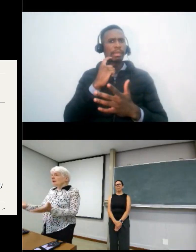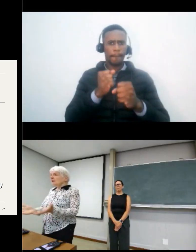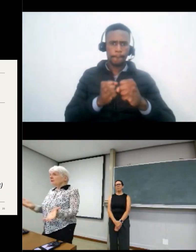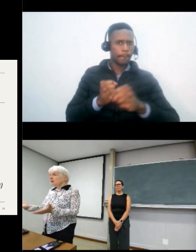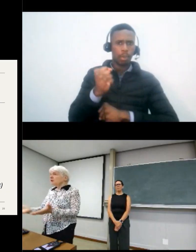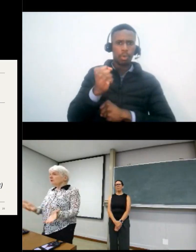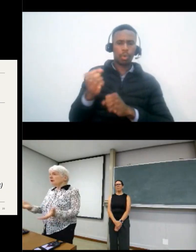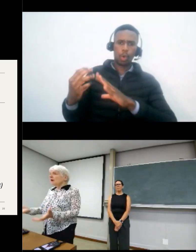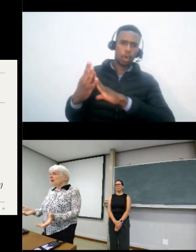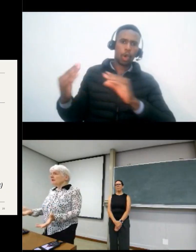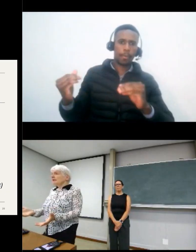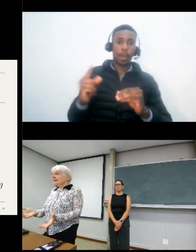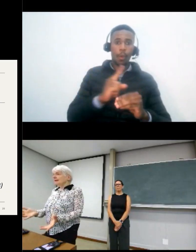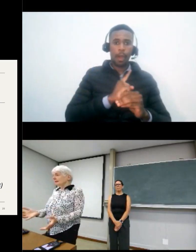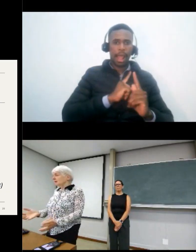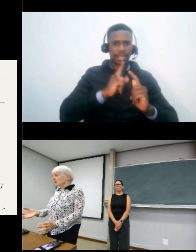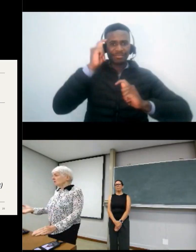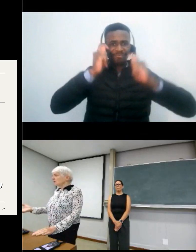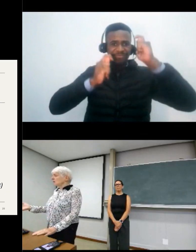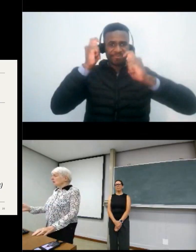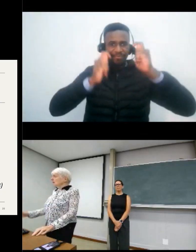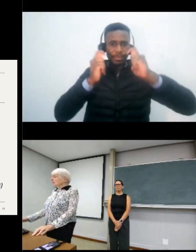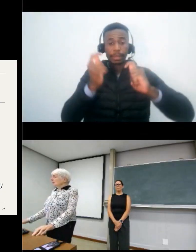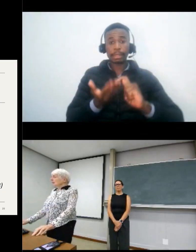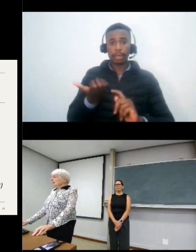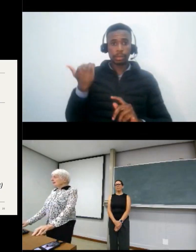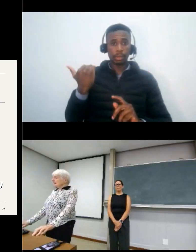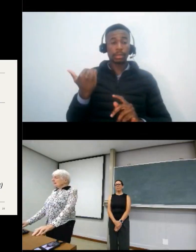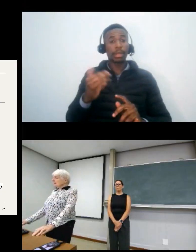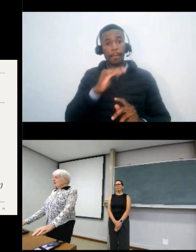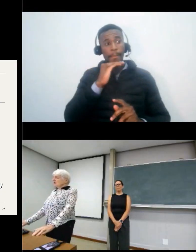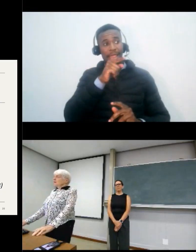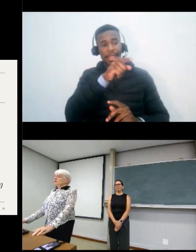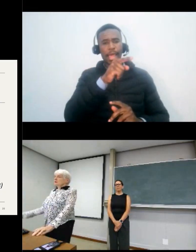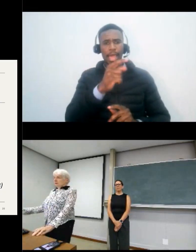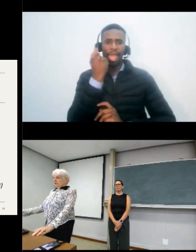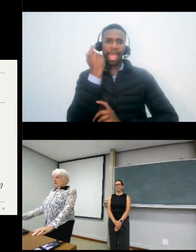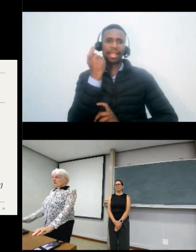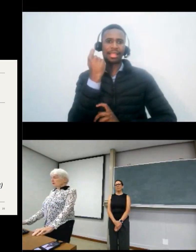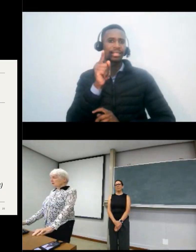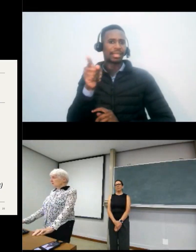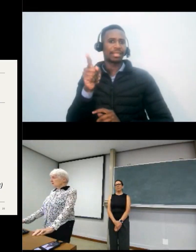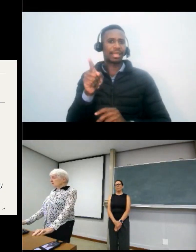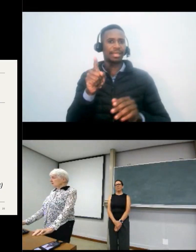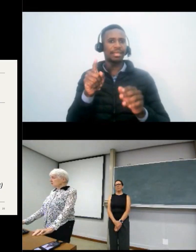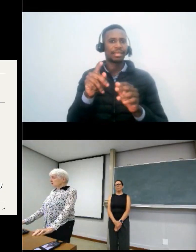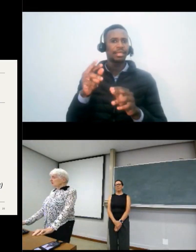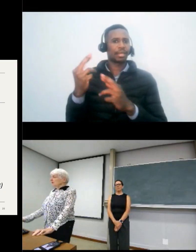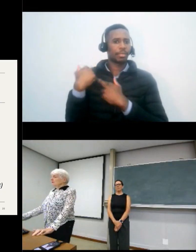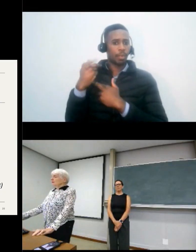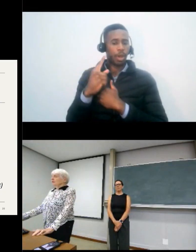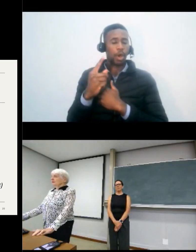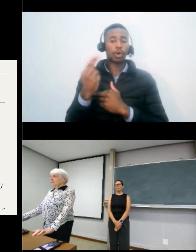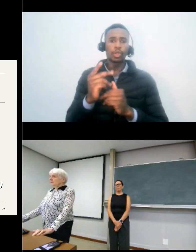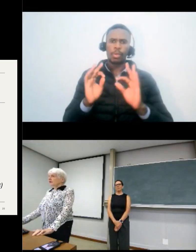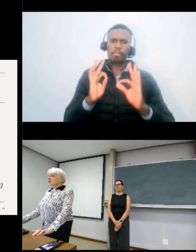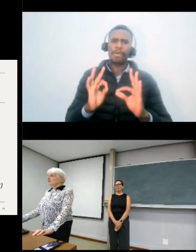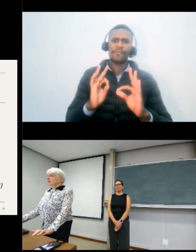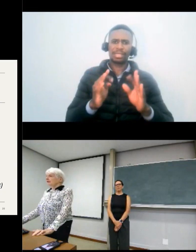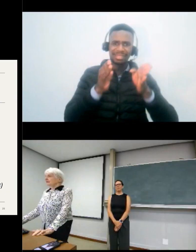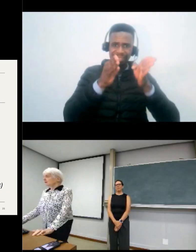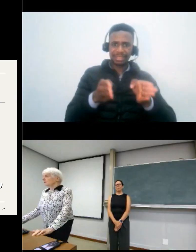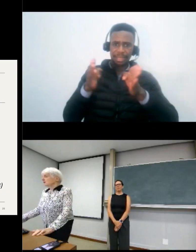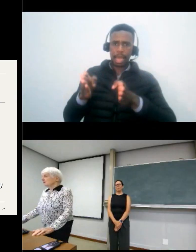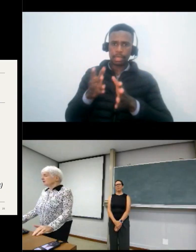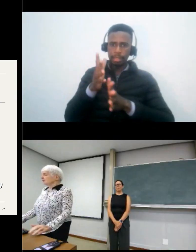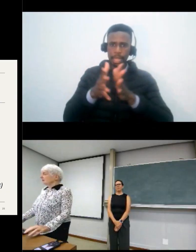the participants are understanding the task. The exact sign order, 73%, is pretty good. The